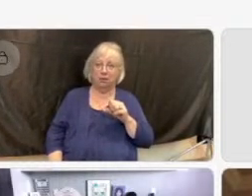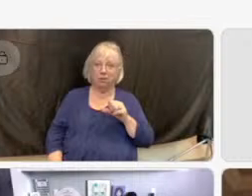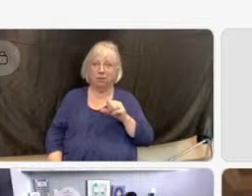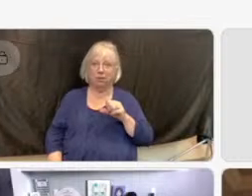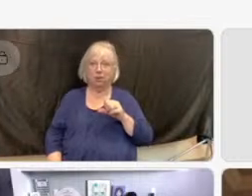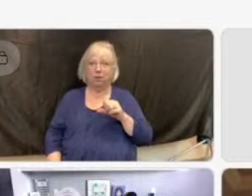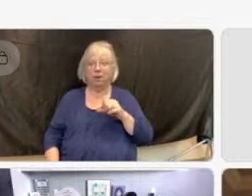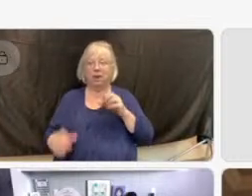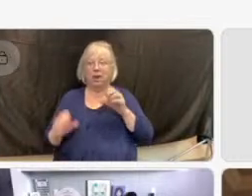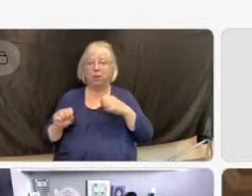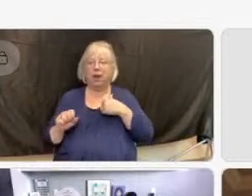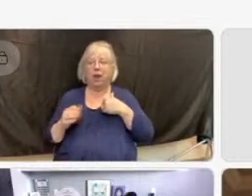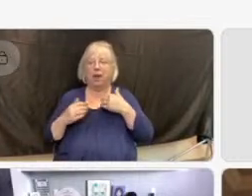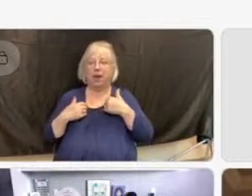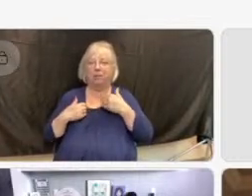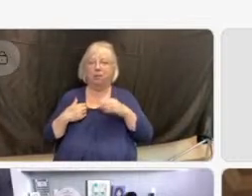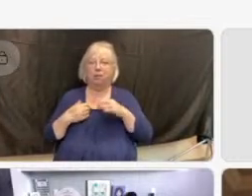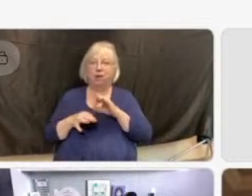we have your vote.